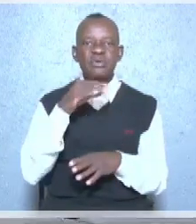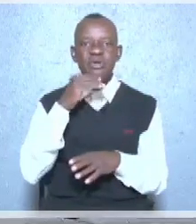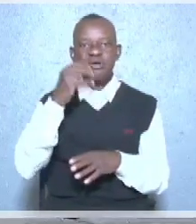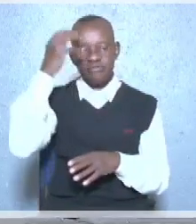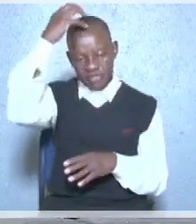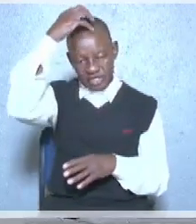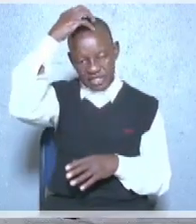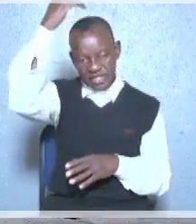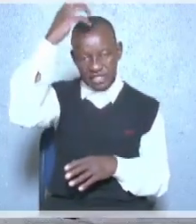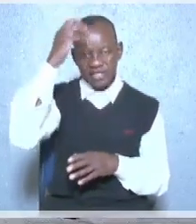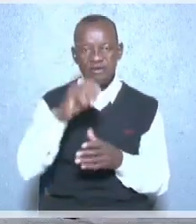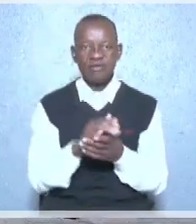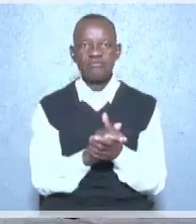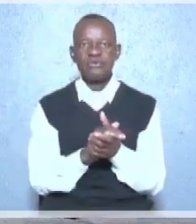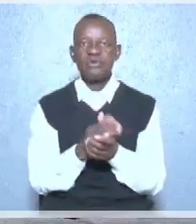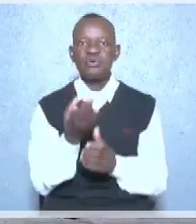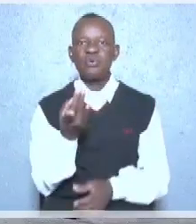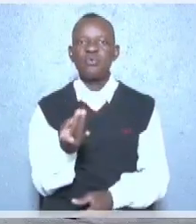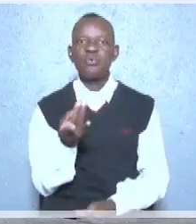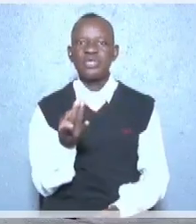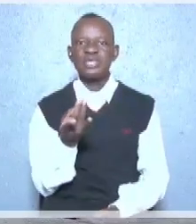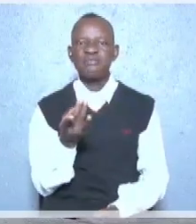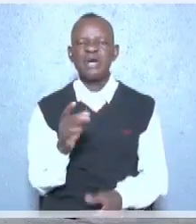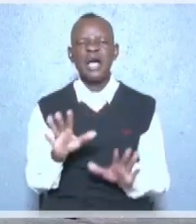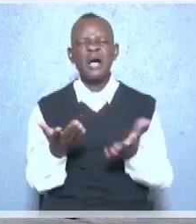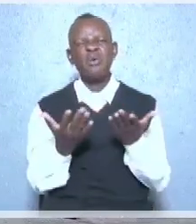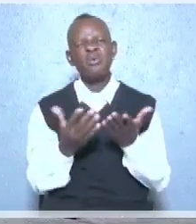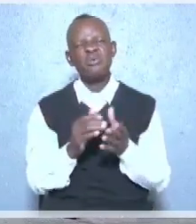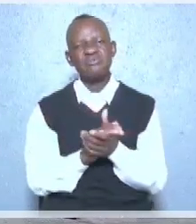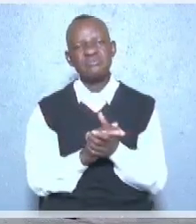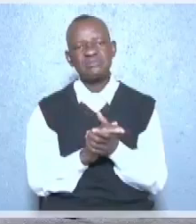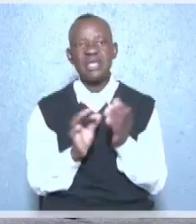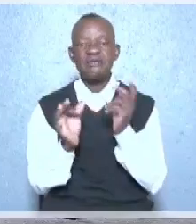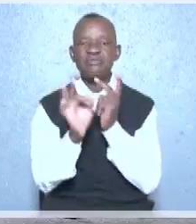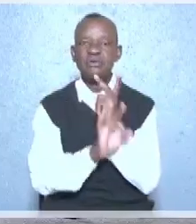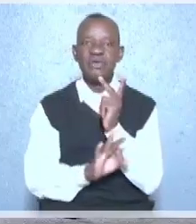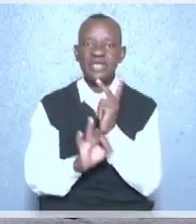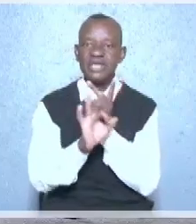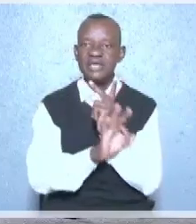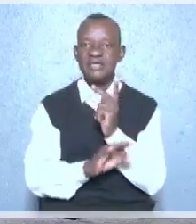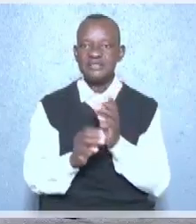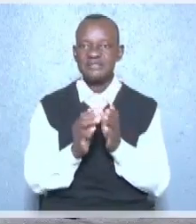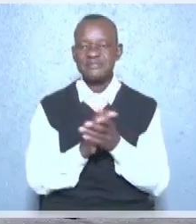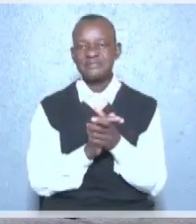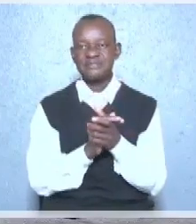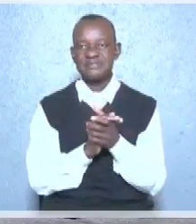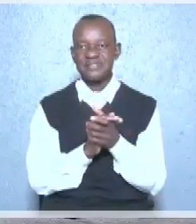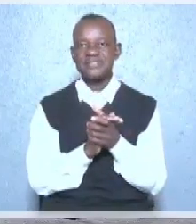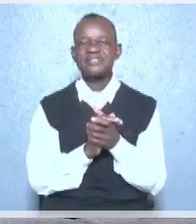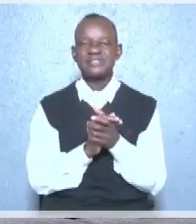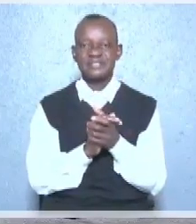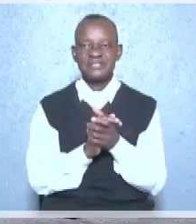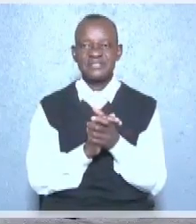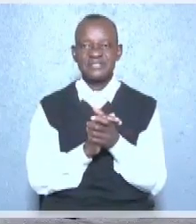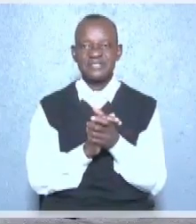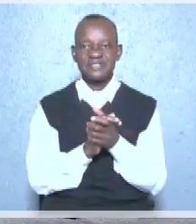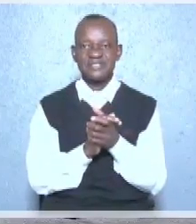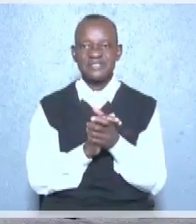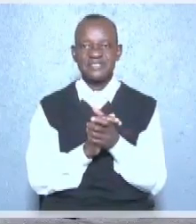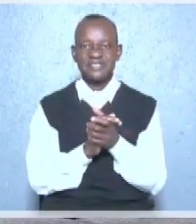Point blank. Yeah, Vickson, I know that, you know, I don't know if you could tell, but I also grew up in an African